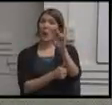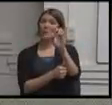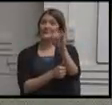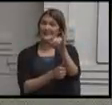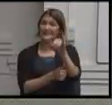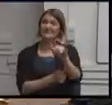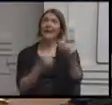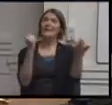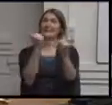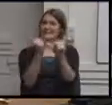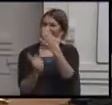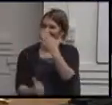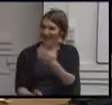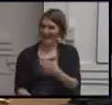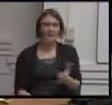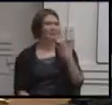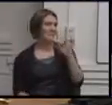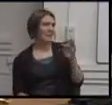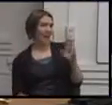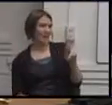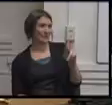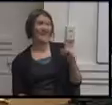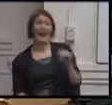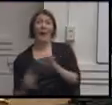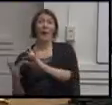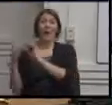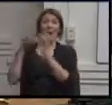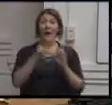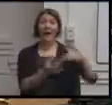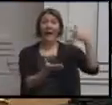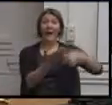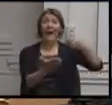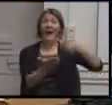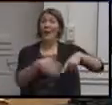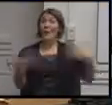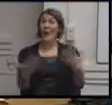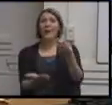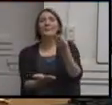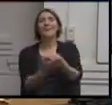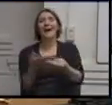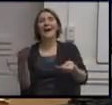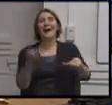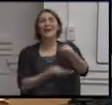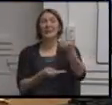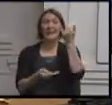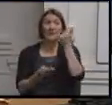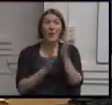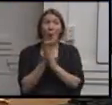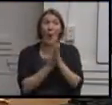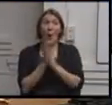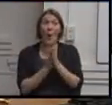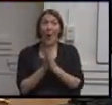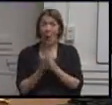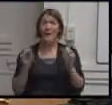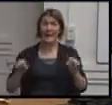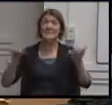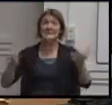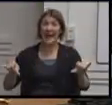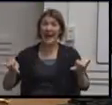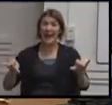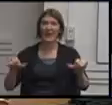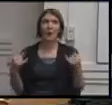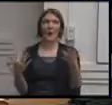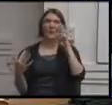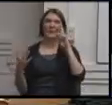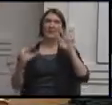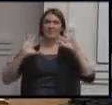Thank you, Patrick. We're going to segue right into a budget discussion, so if anybody's interested, please feel free to stay. Watch, this is going